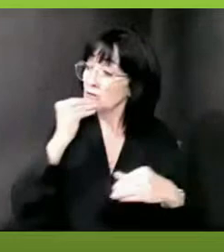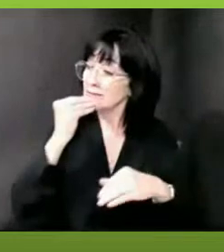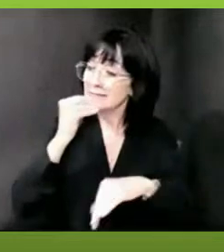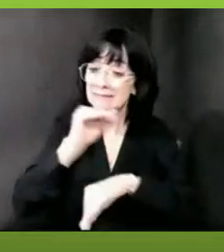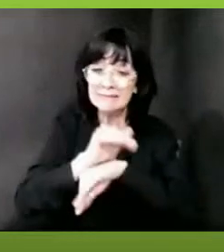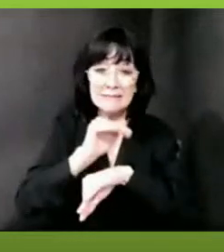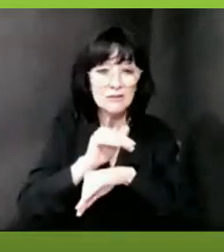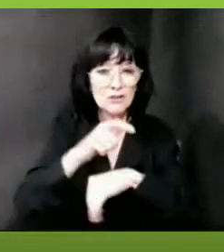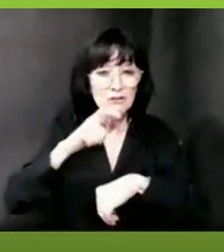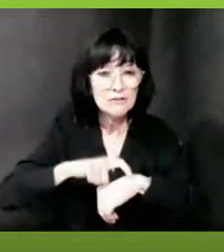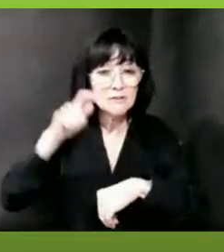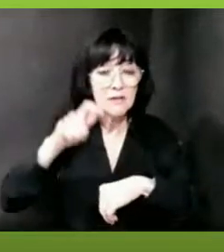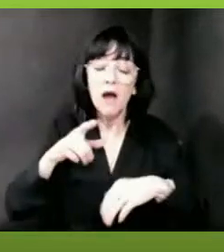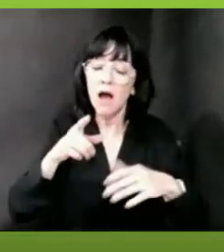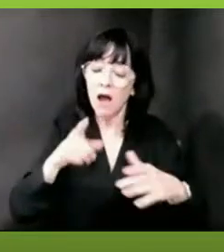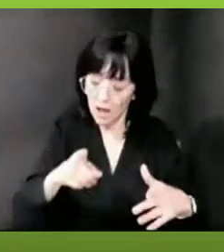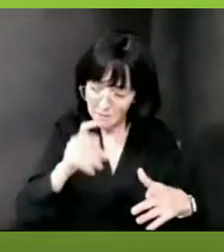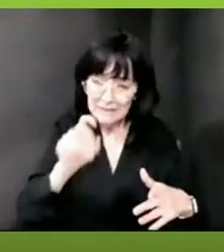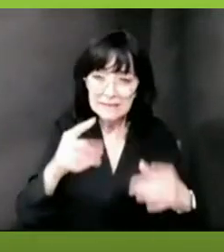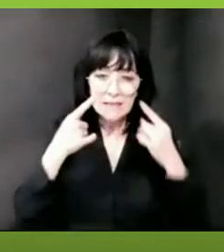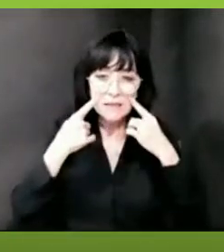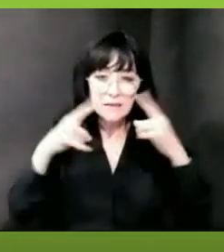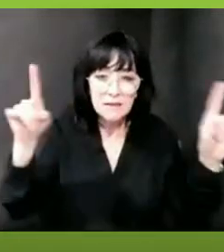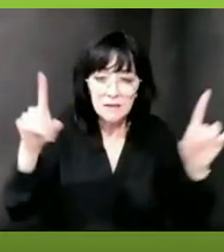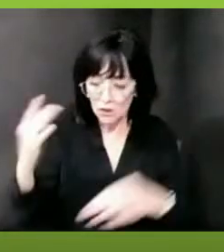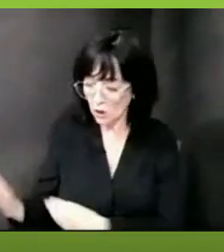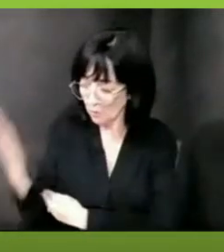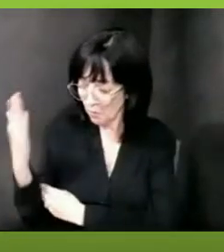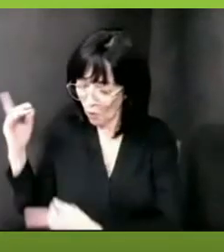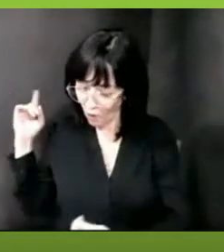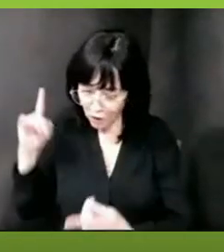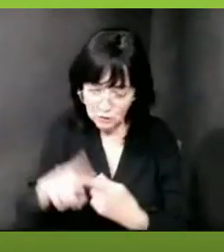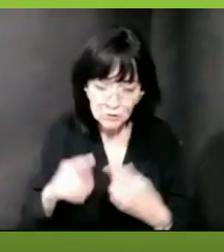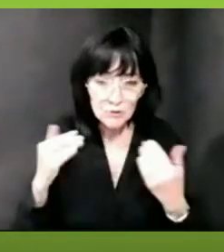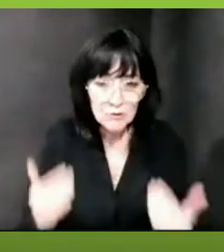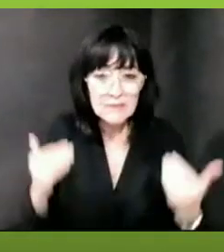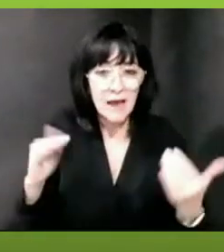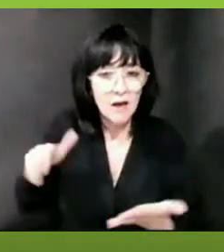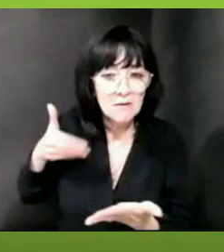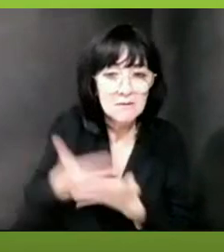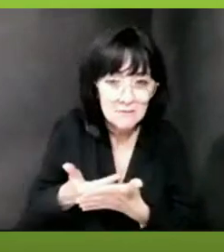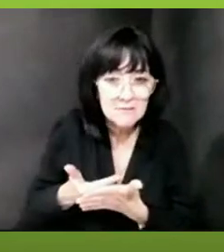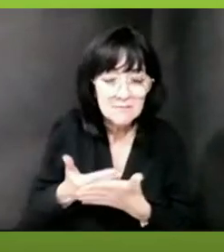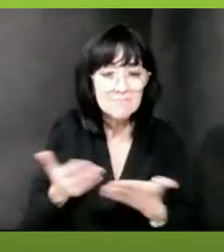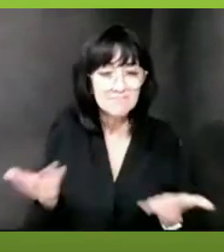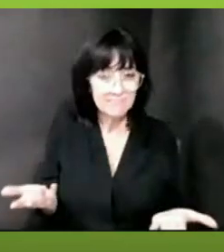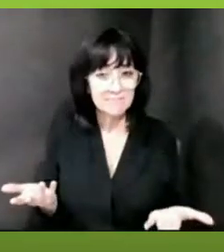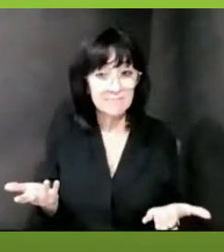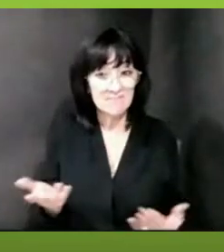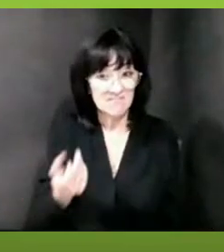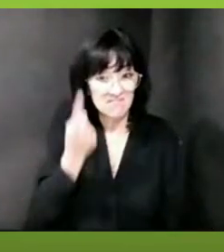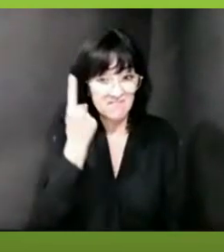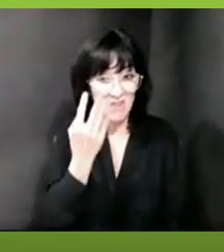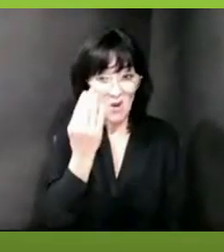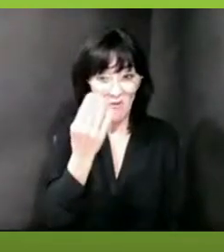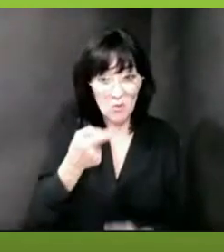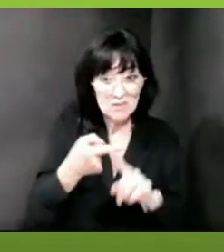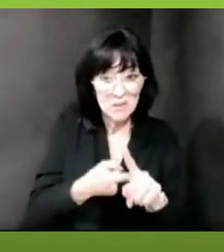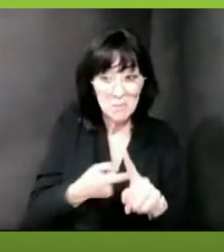need to. You are doing it. 14 months ago, you didn't think you could